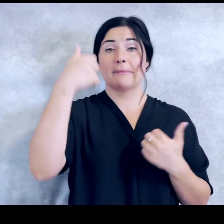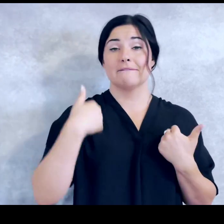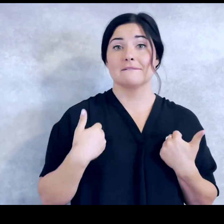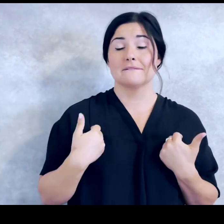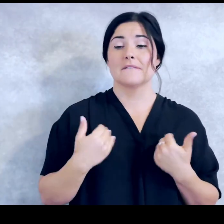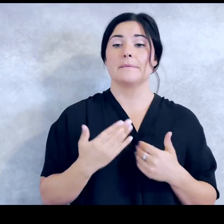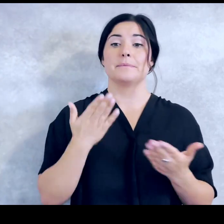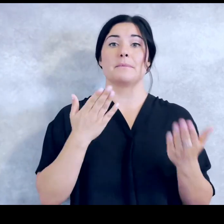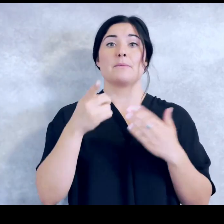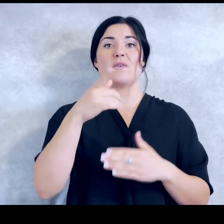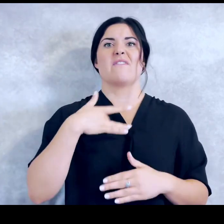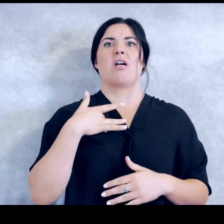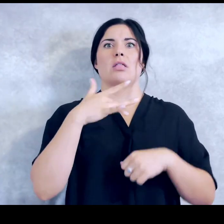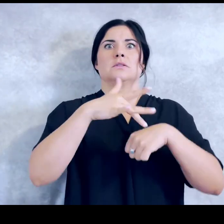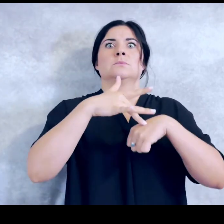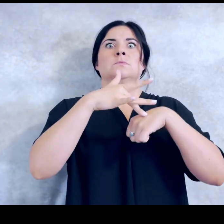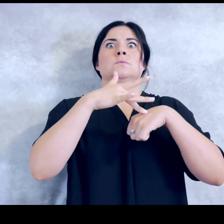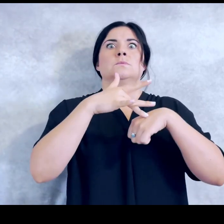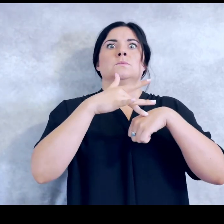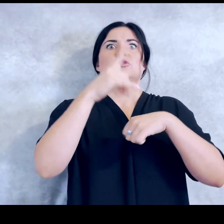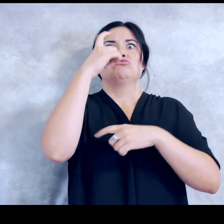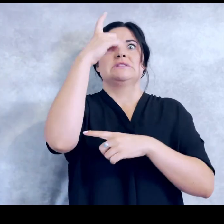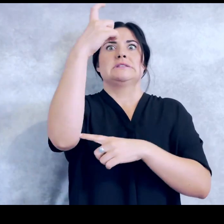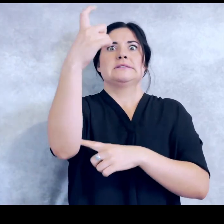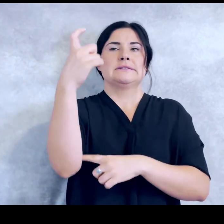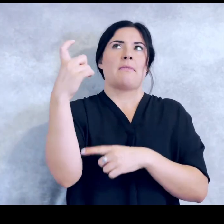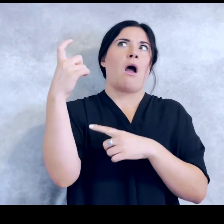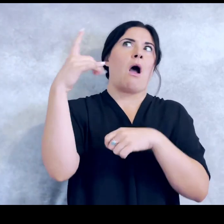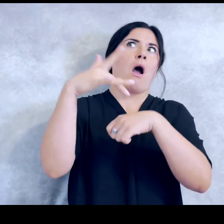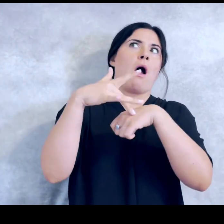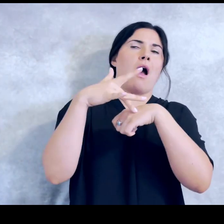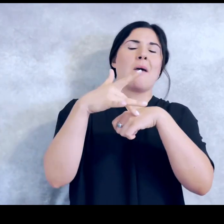maybe it's a dream. And maybe you're obsessing over this